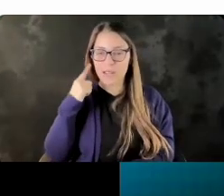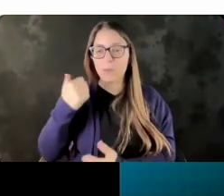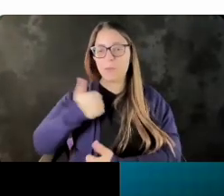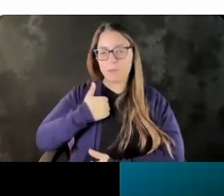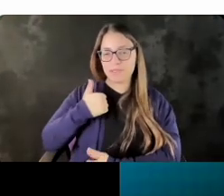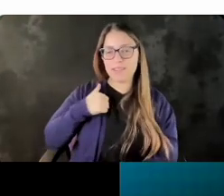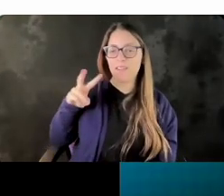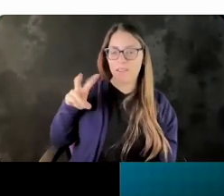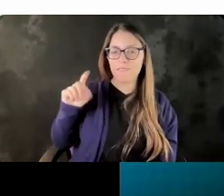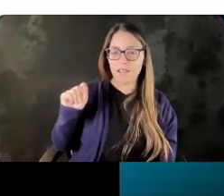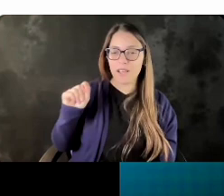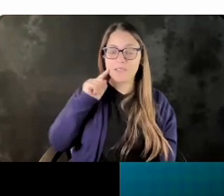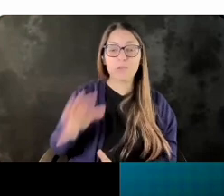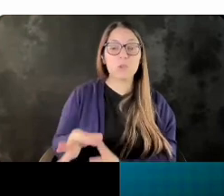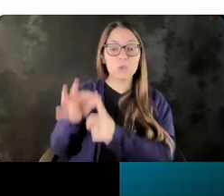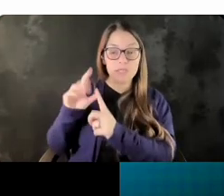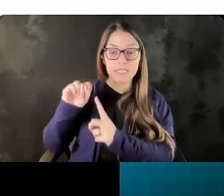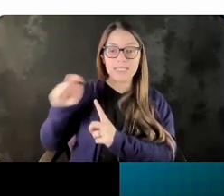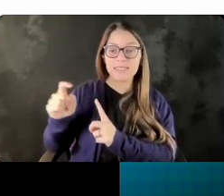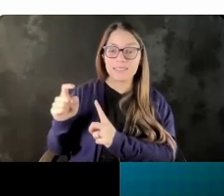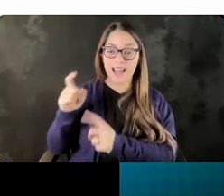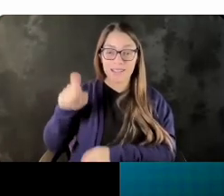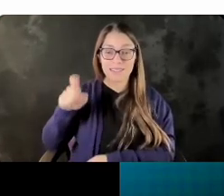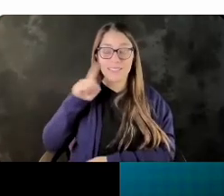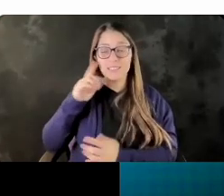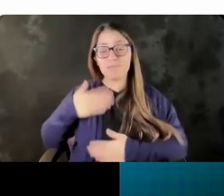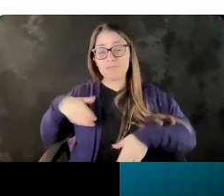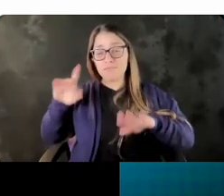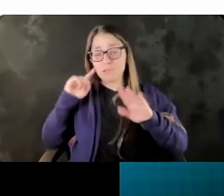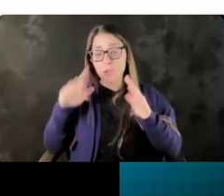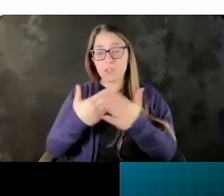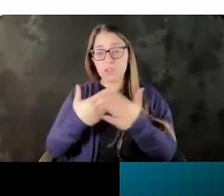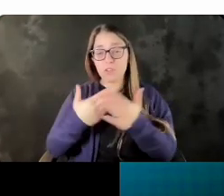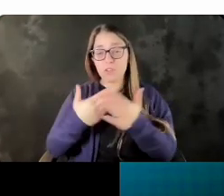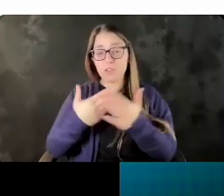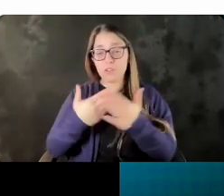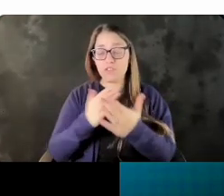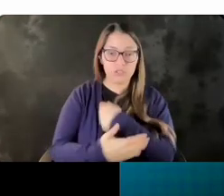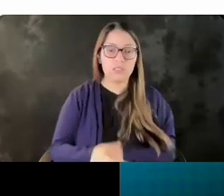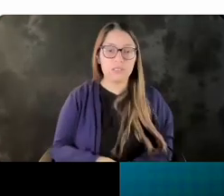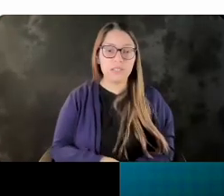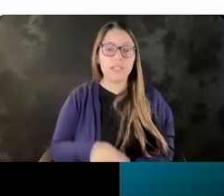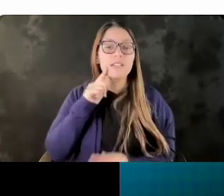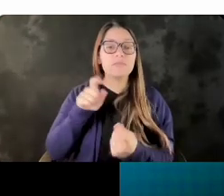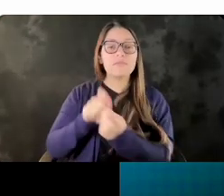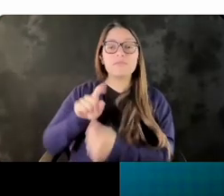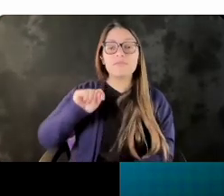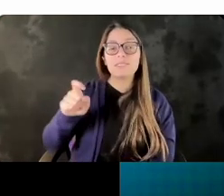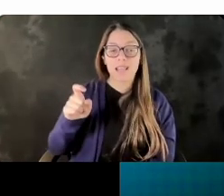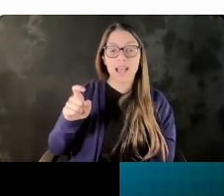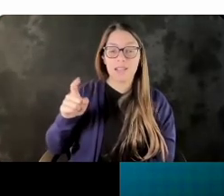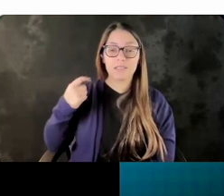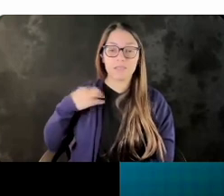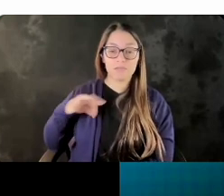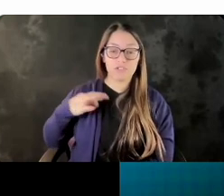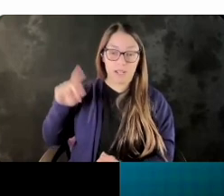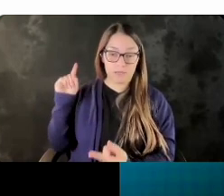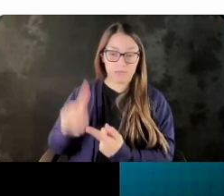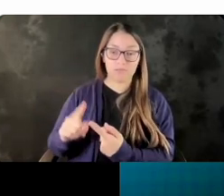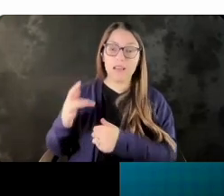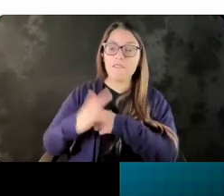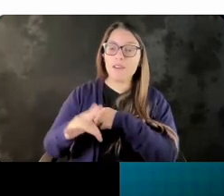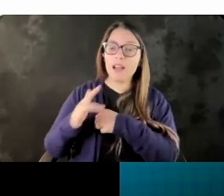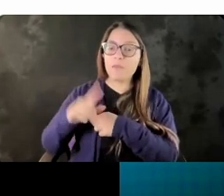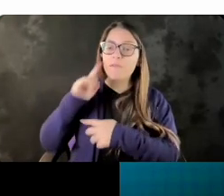unique tax needs who sacrificed so much for our country. There are certain tax breaks also available to military members